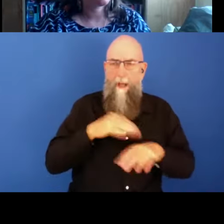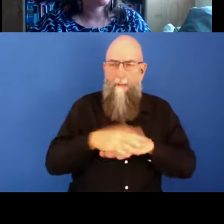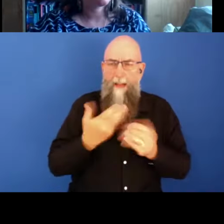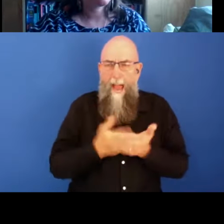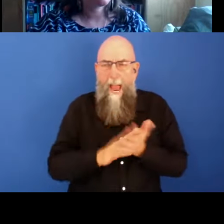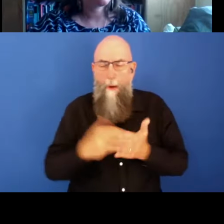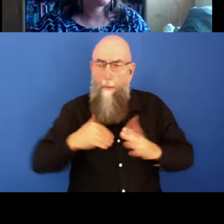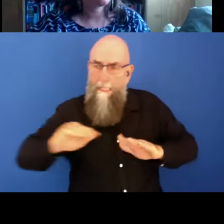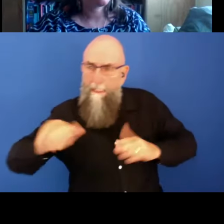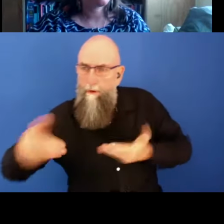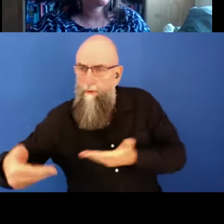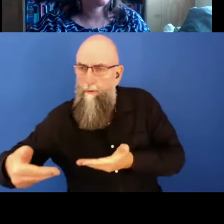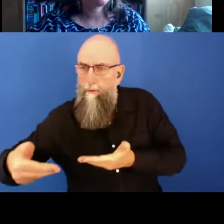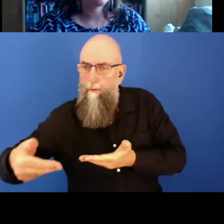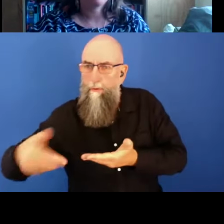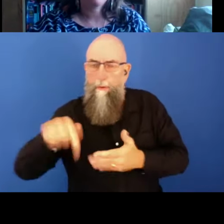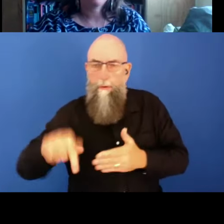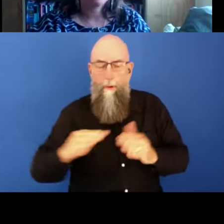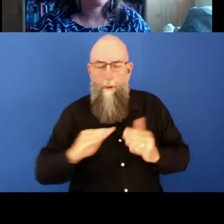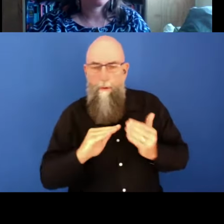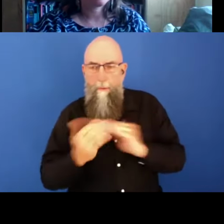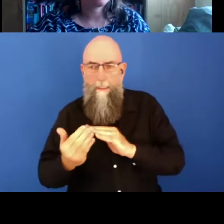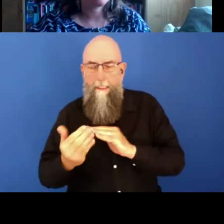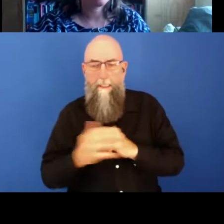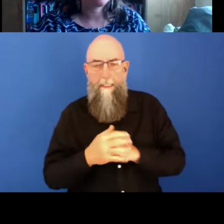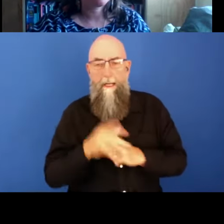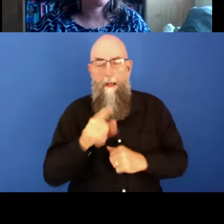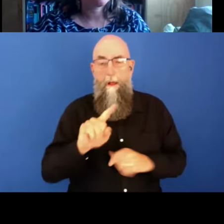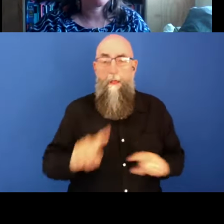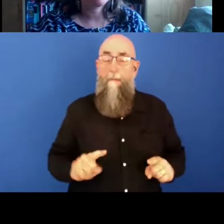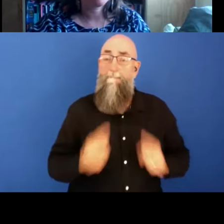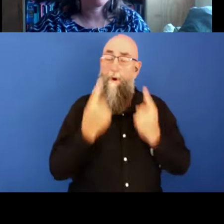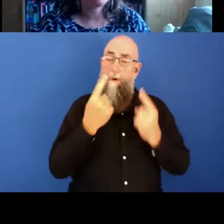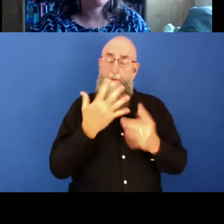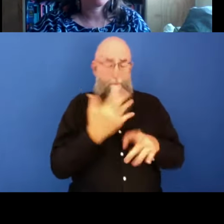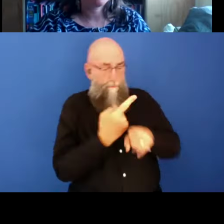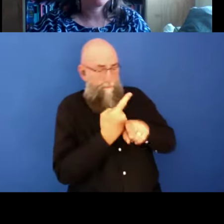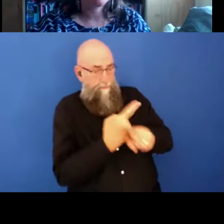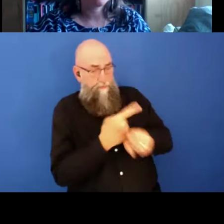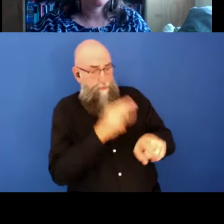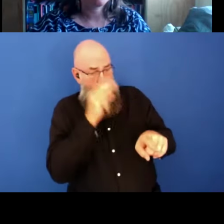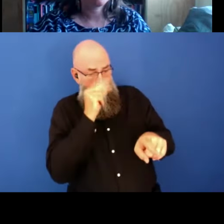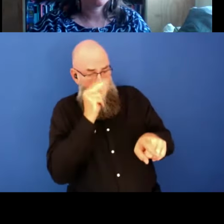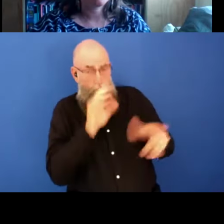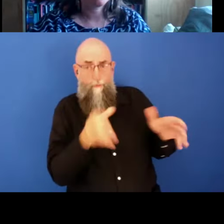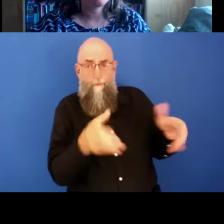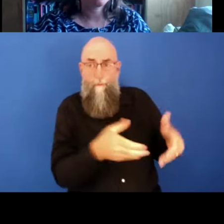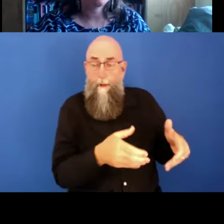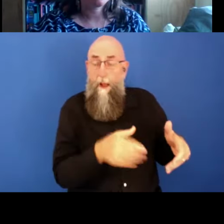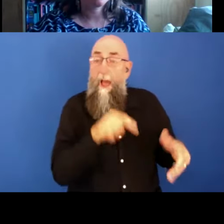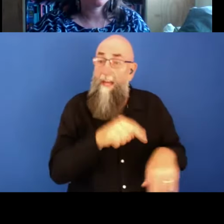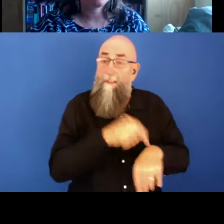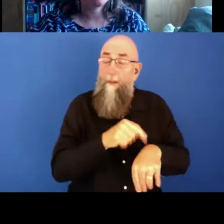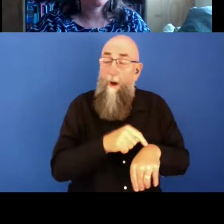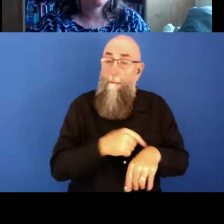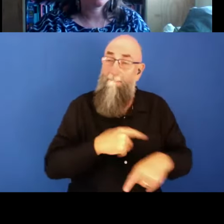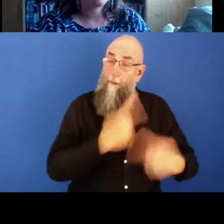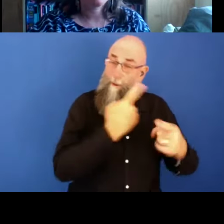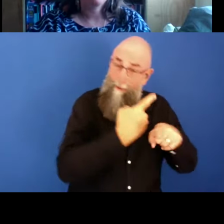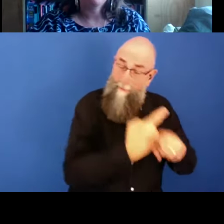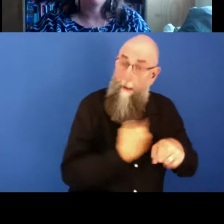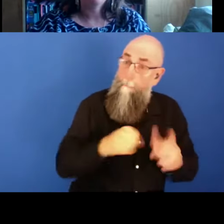that that first conversation that i had with that local youth group that we didn't have any funding at that point so i think starting the conversations